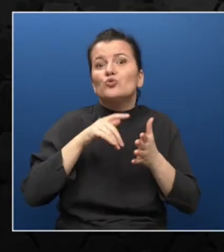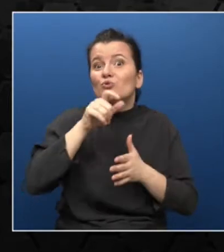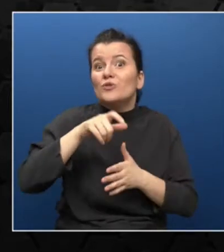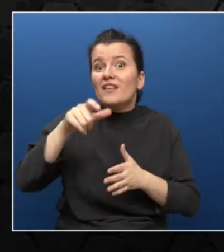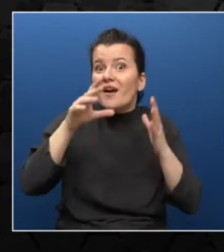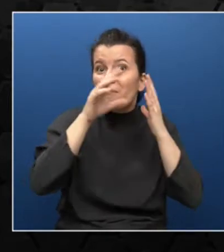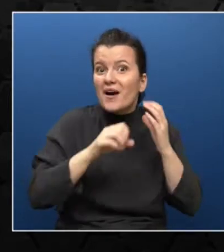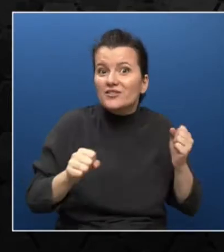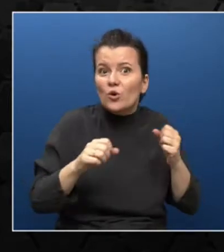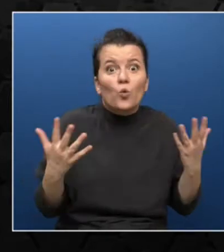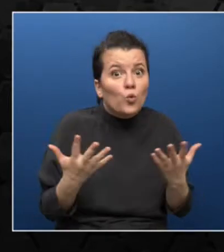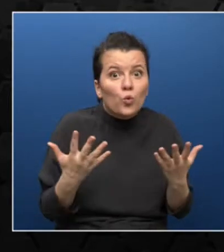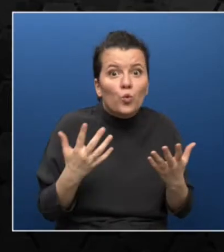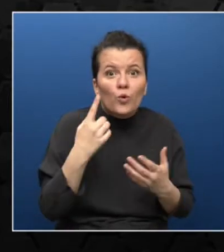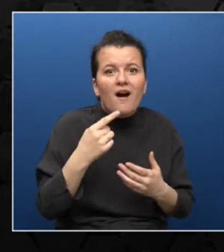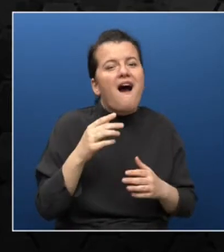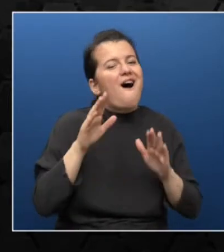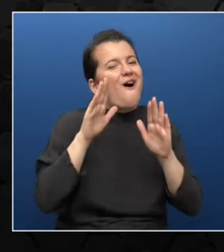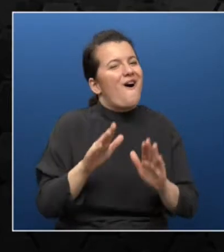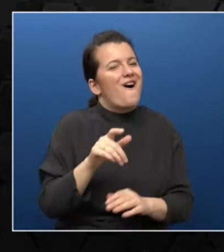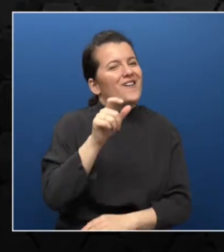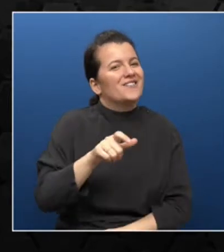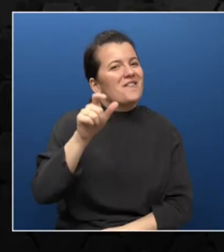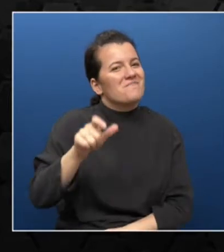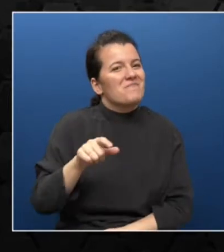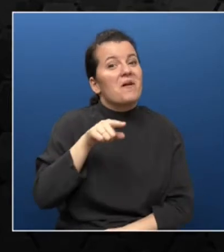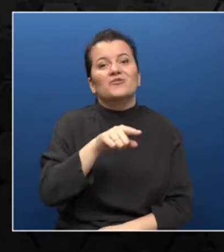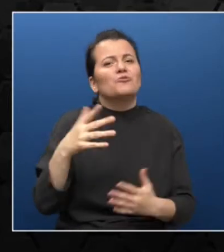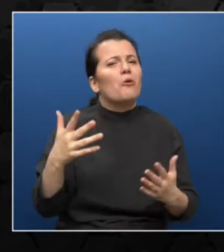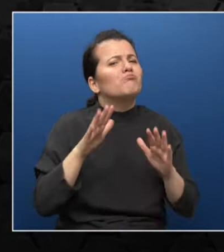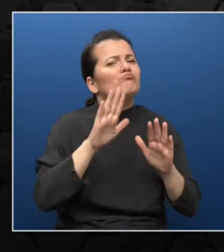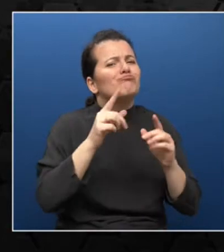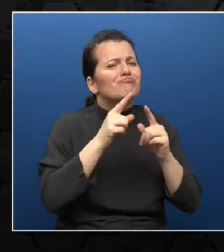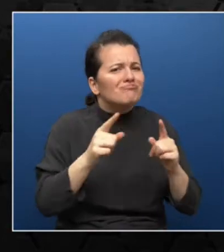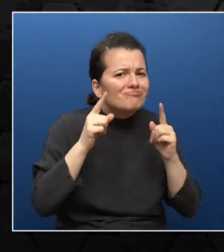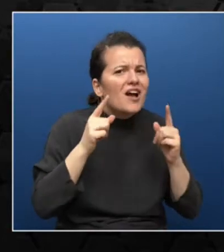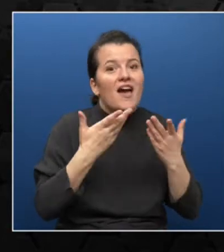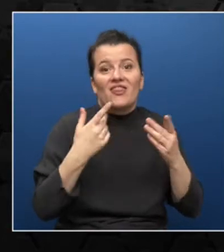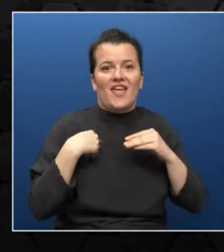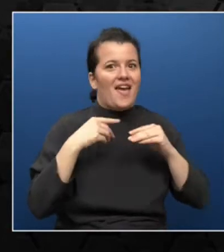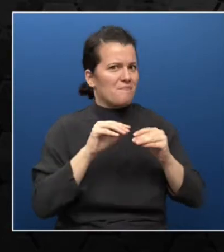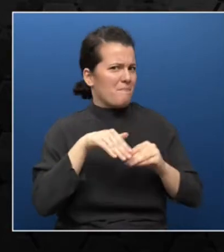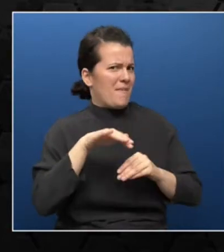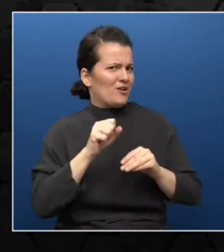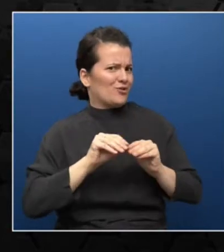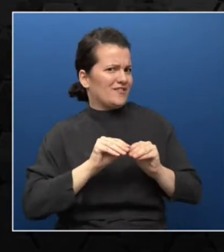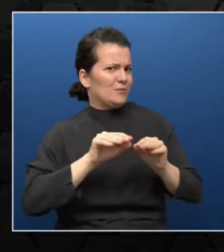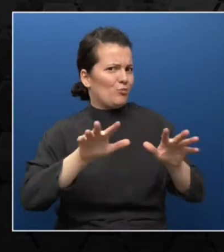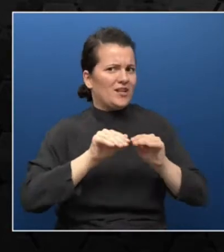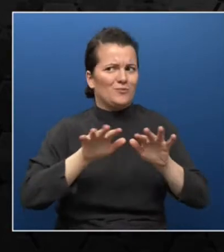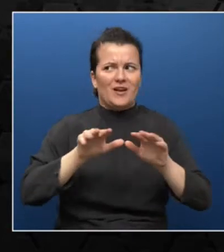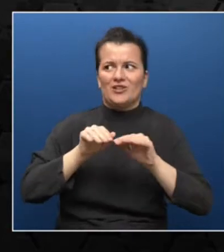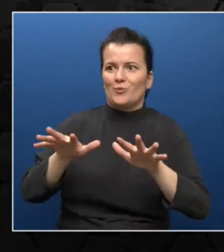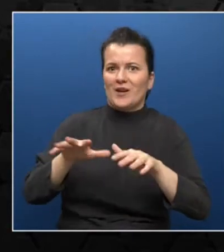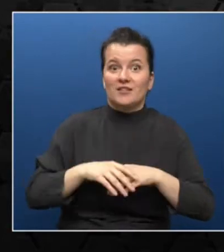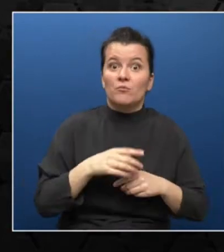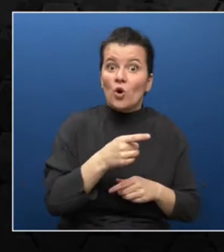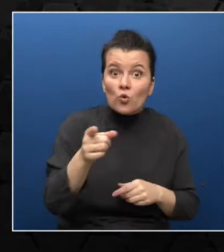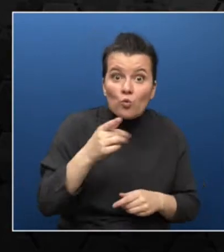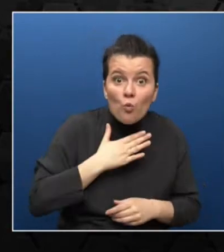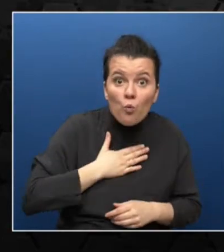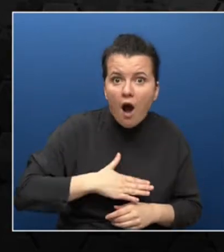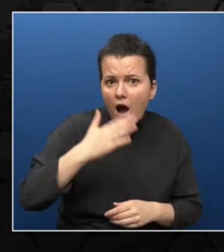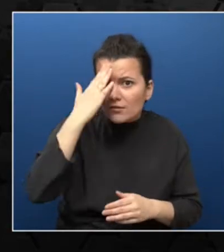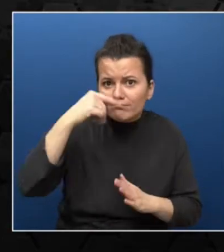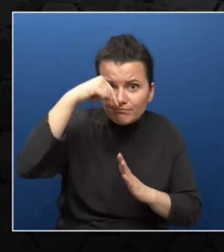that spread the love for Microsoft on campuses. And you can join the session later today to learn more about the